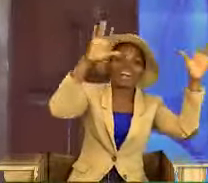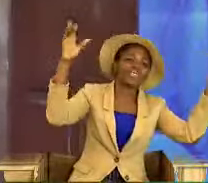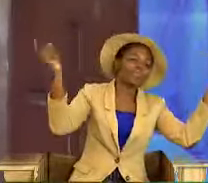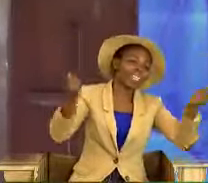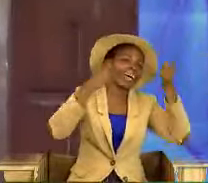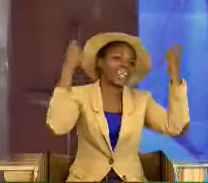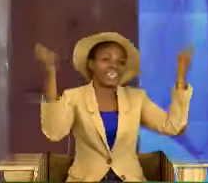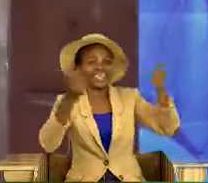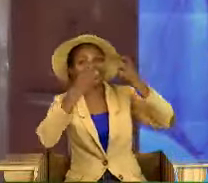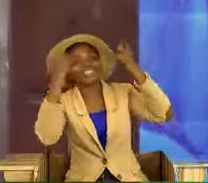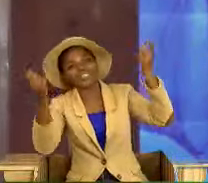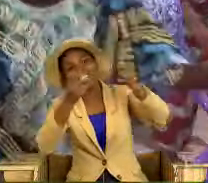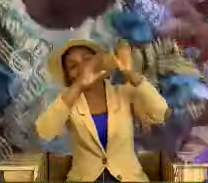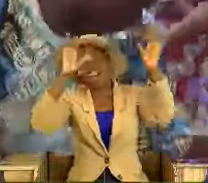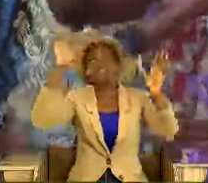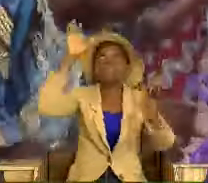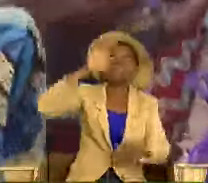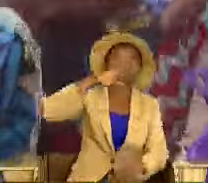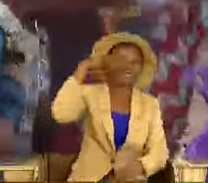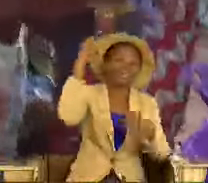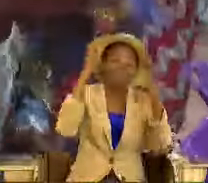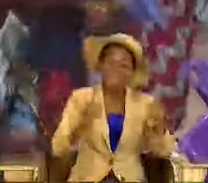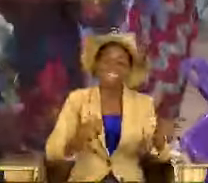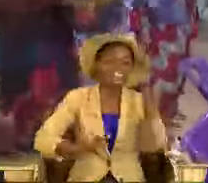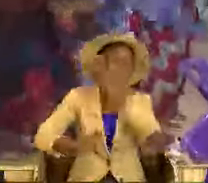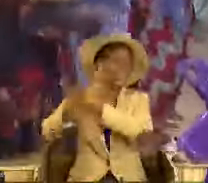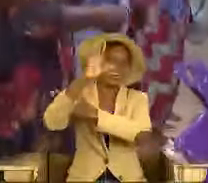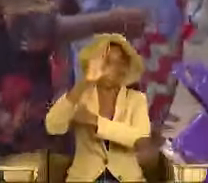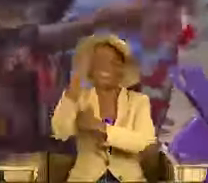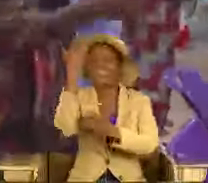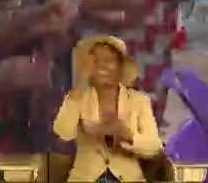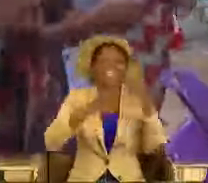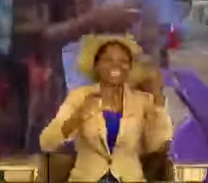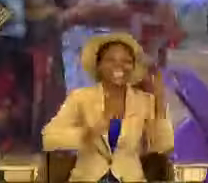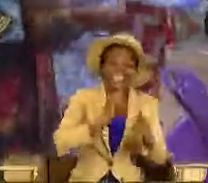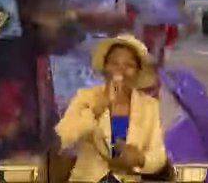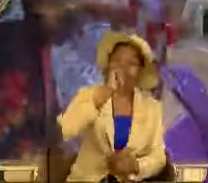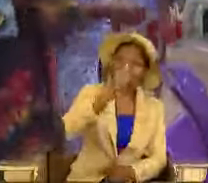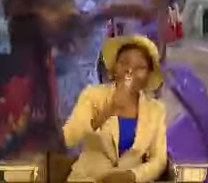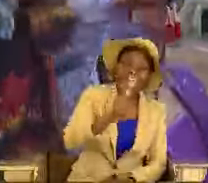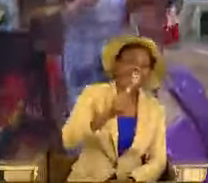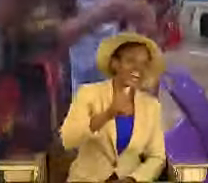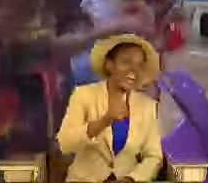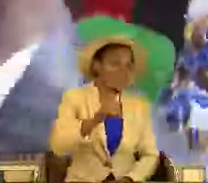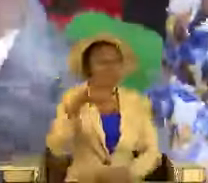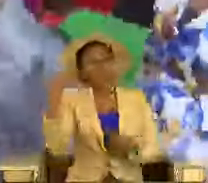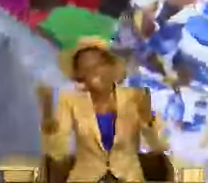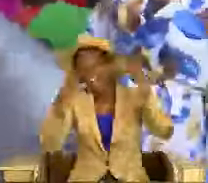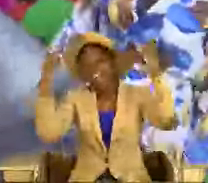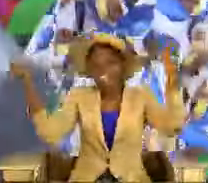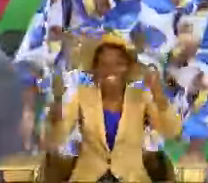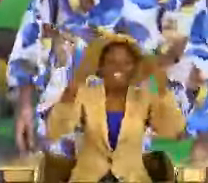hallelujah hallelujah you are the Mighty God the Great